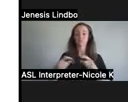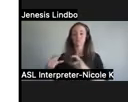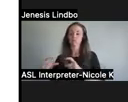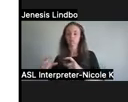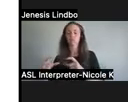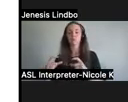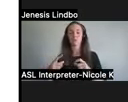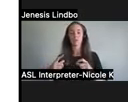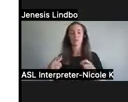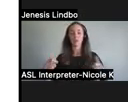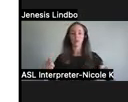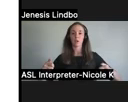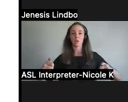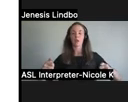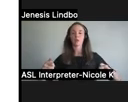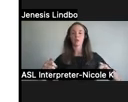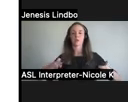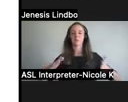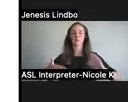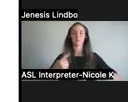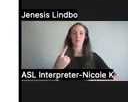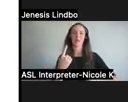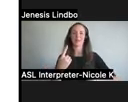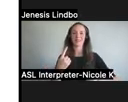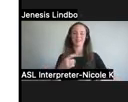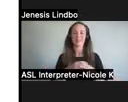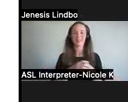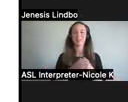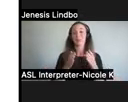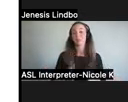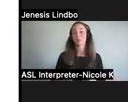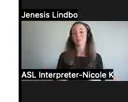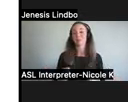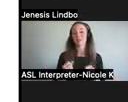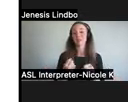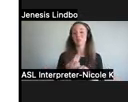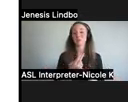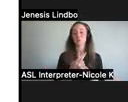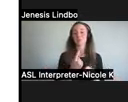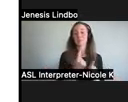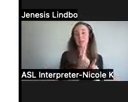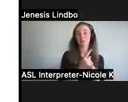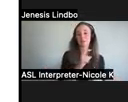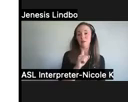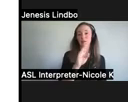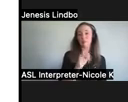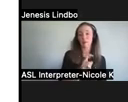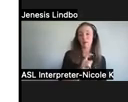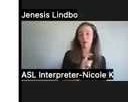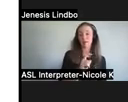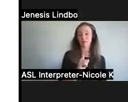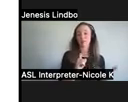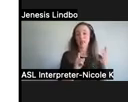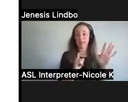controllers to act as one controller when you're playing a game. So the person can access the standard Xbox controller using their